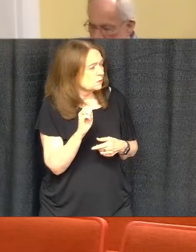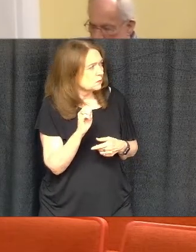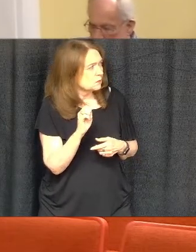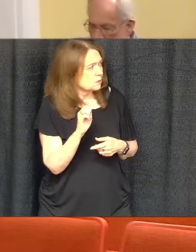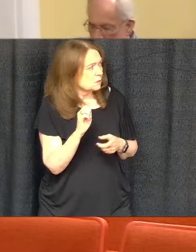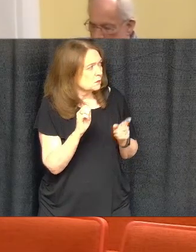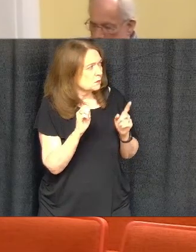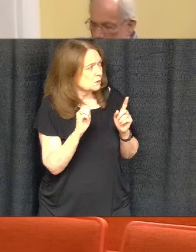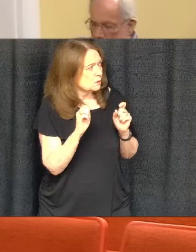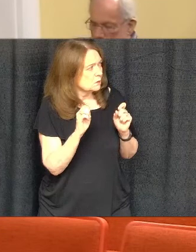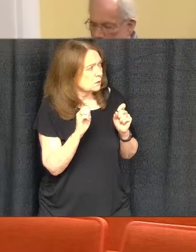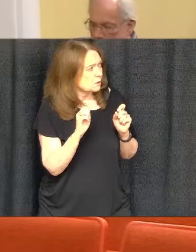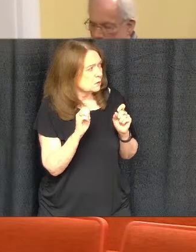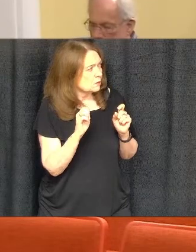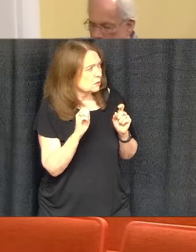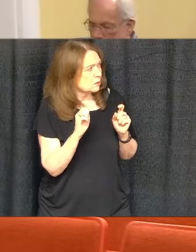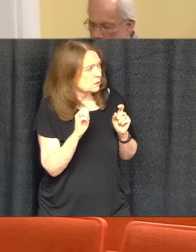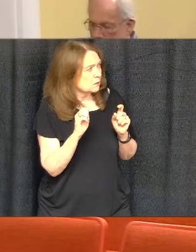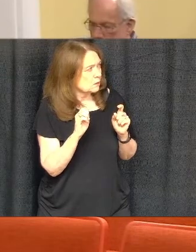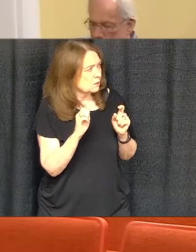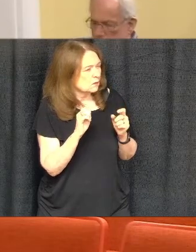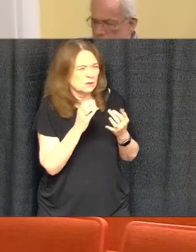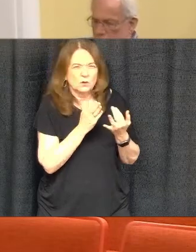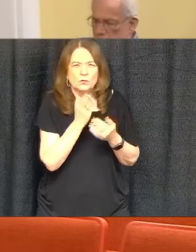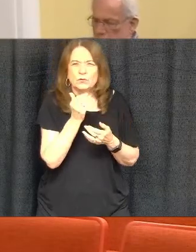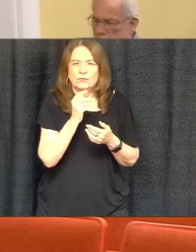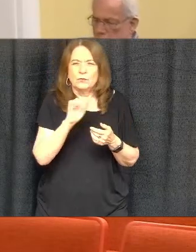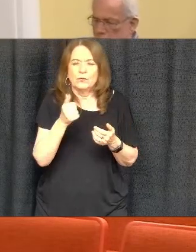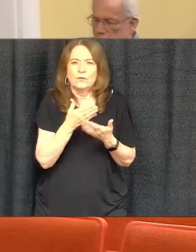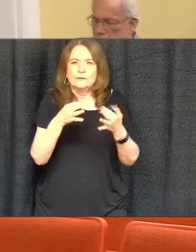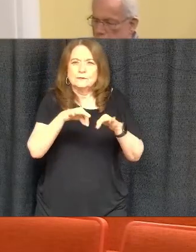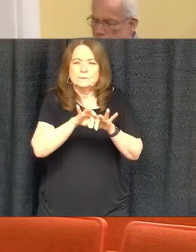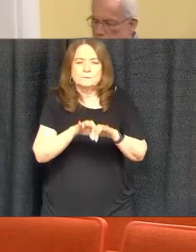I'll go through some of the other key items.